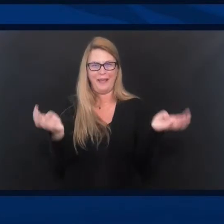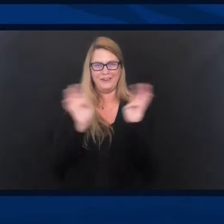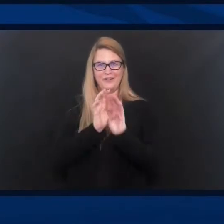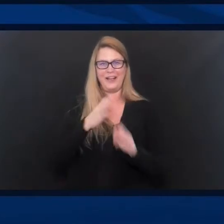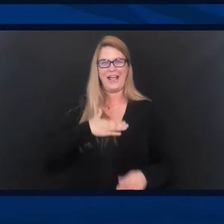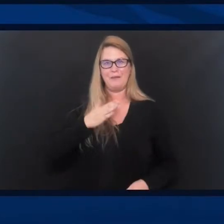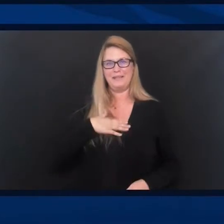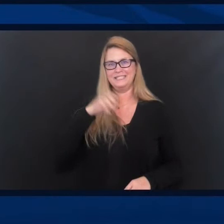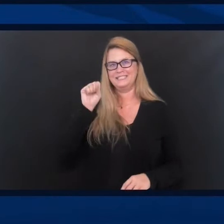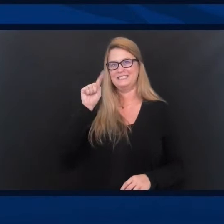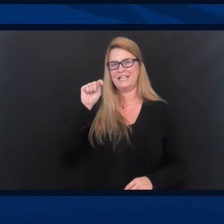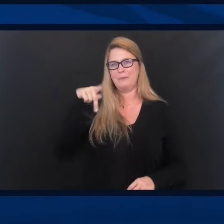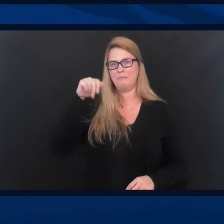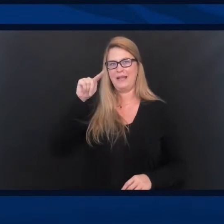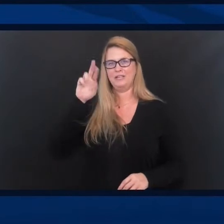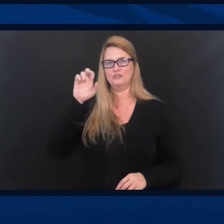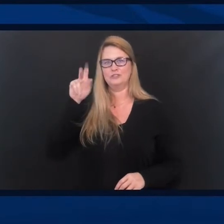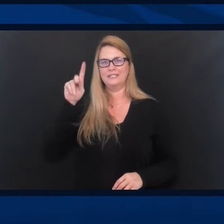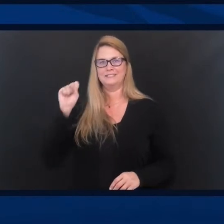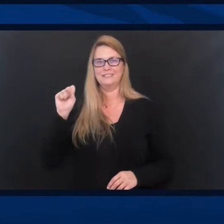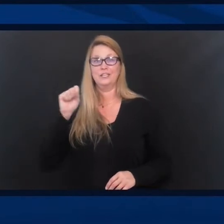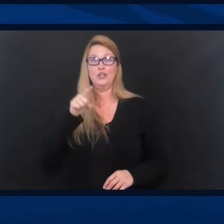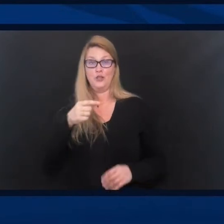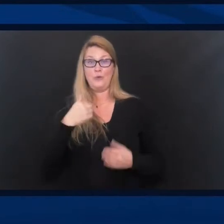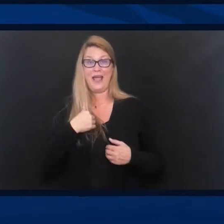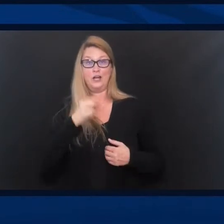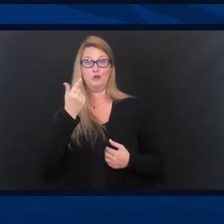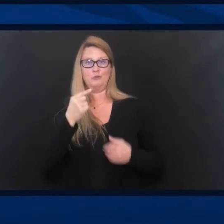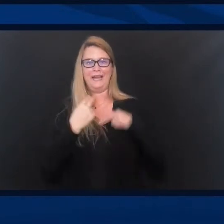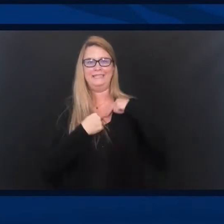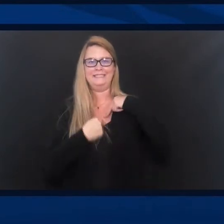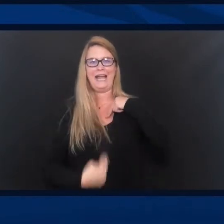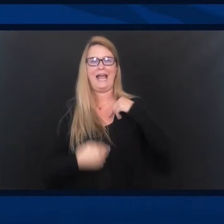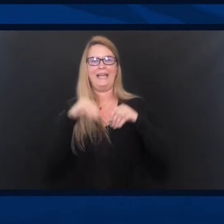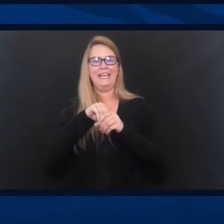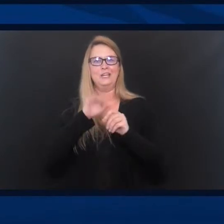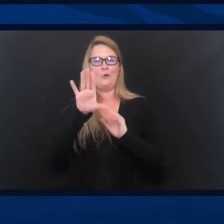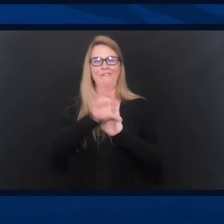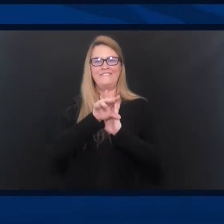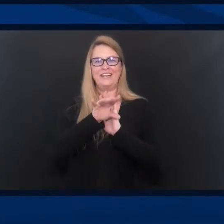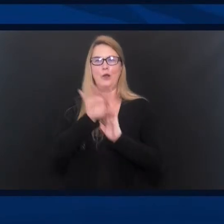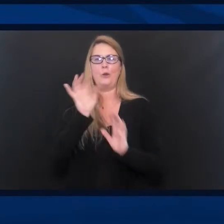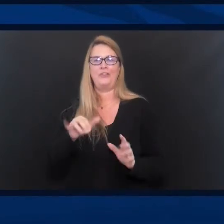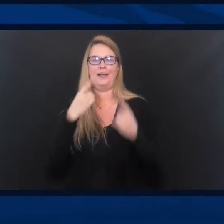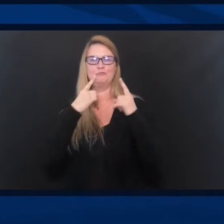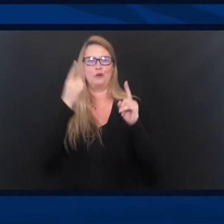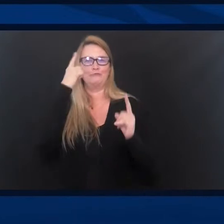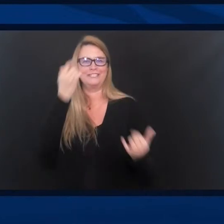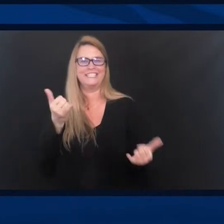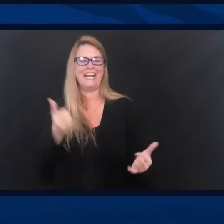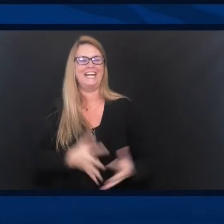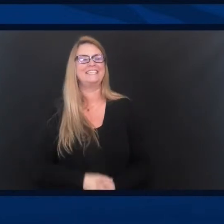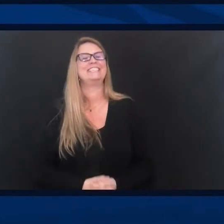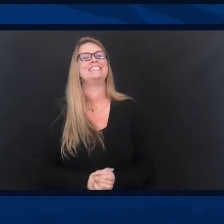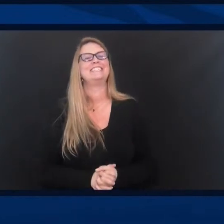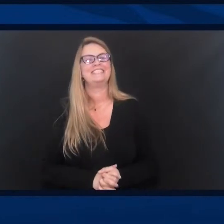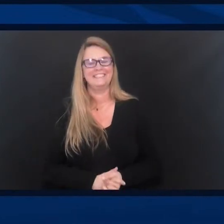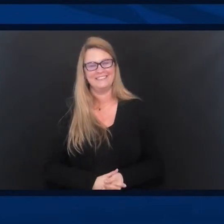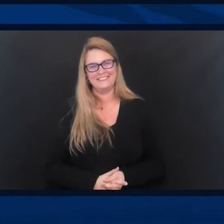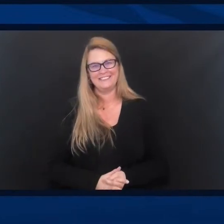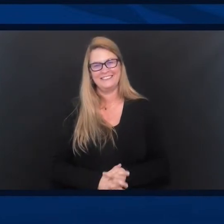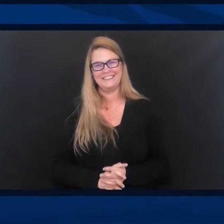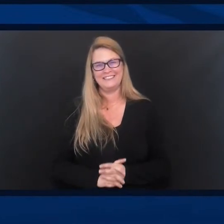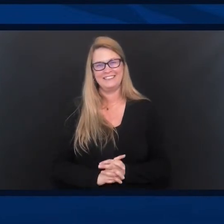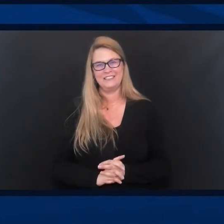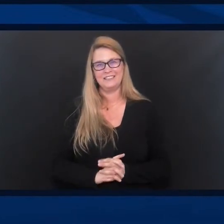get a pass because I saw you had a green tie on in the video. That'll work for today. Following up on